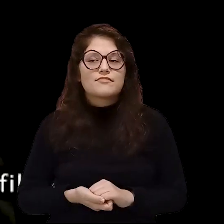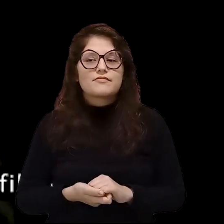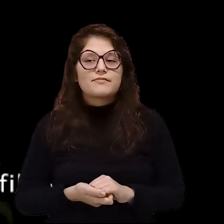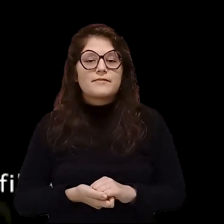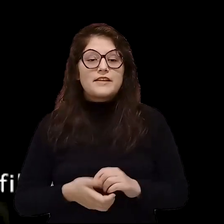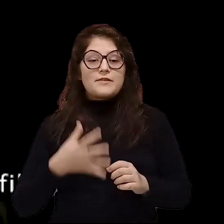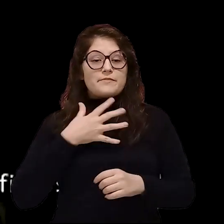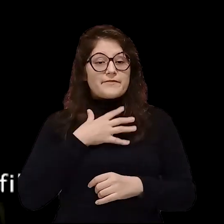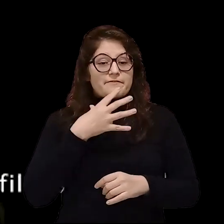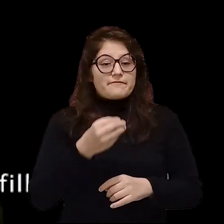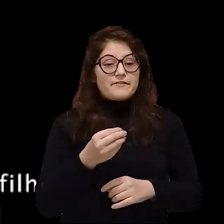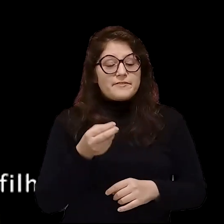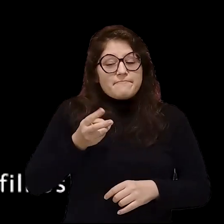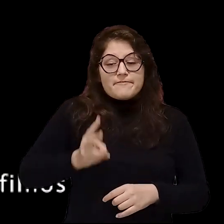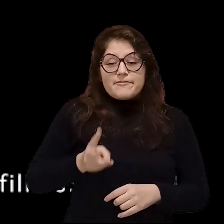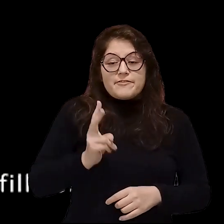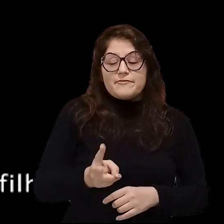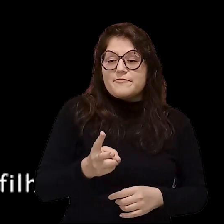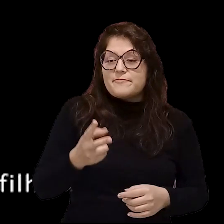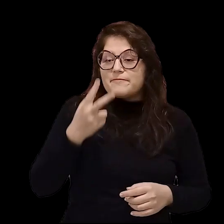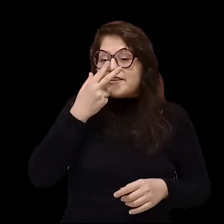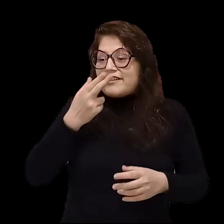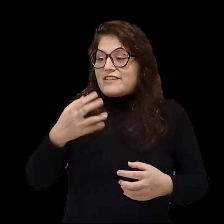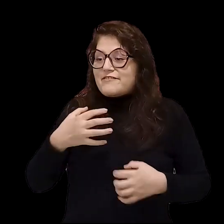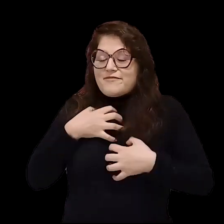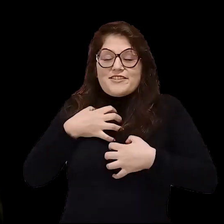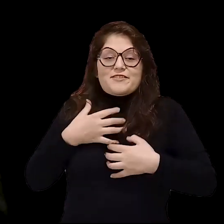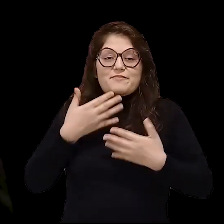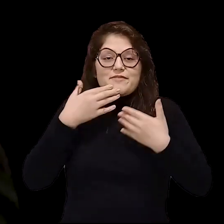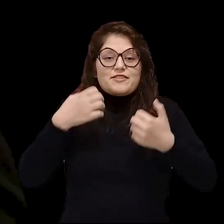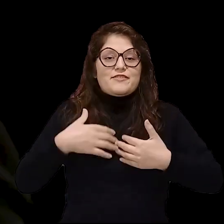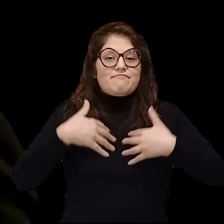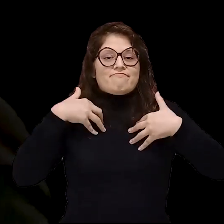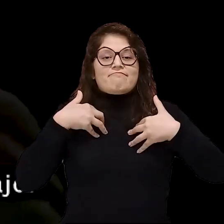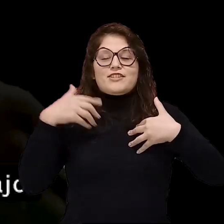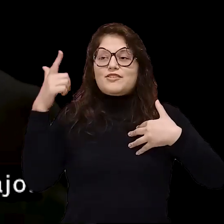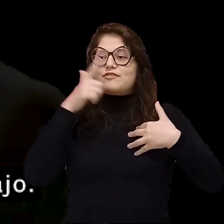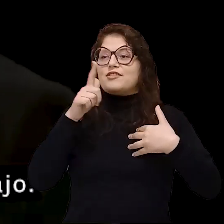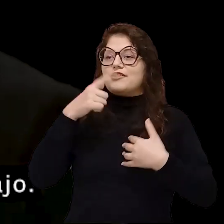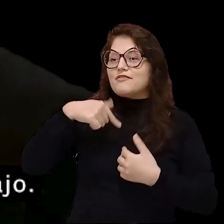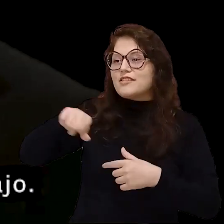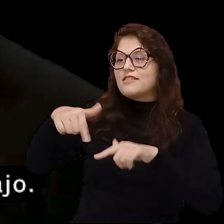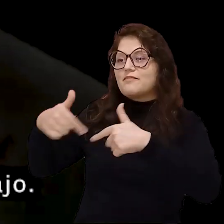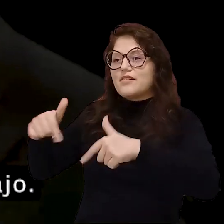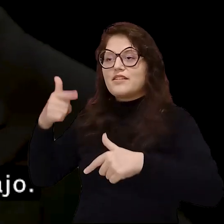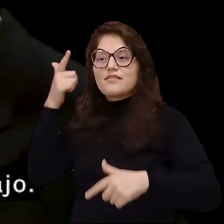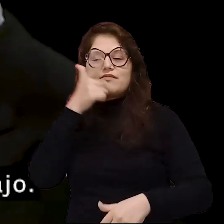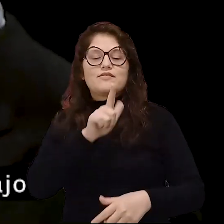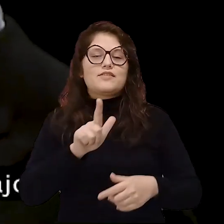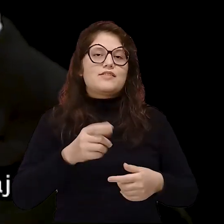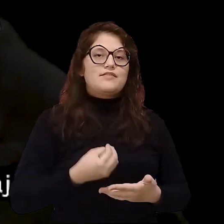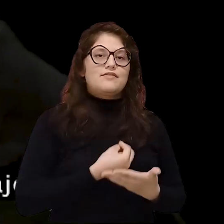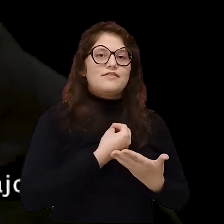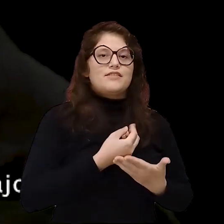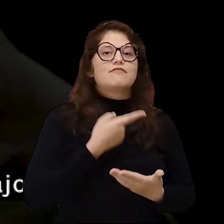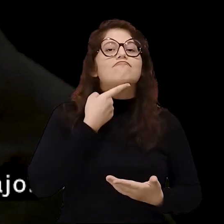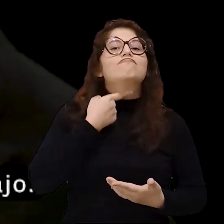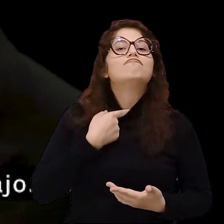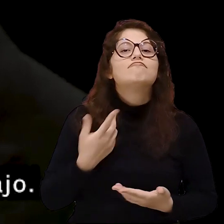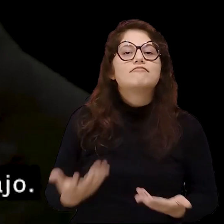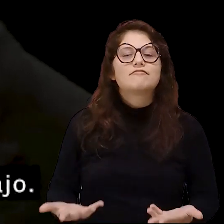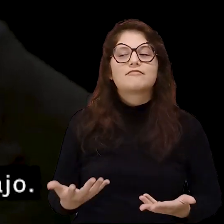need now, is my kids. Things keep on changing. The way I dress, the way I